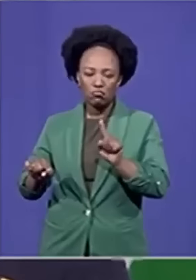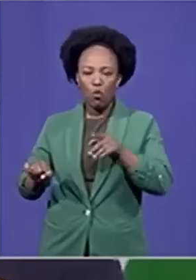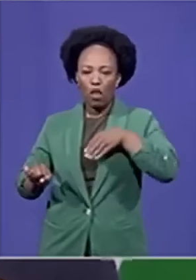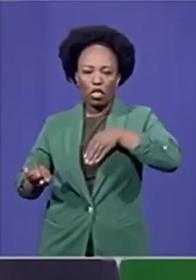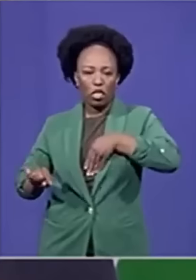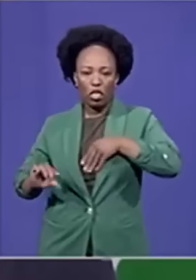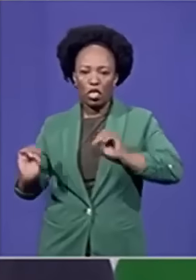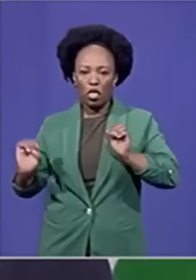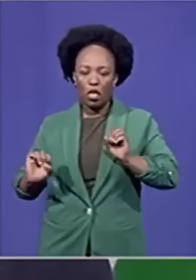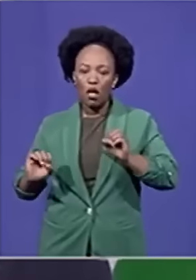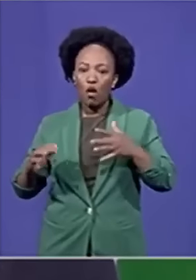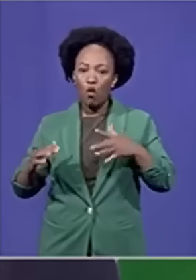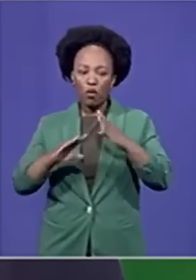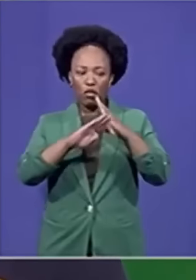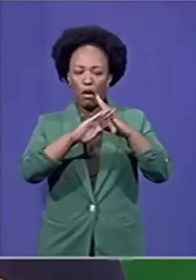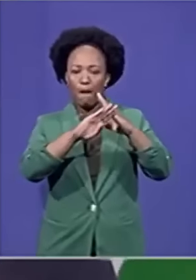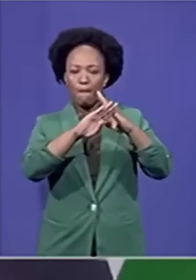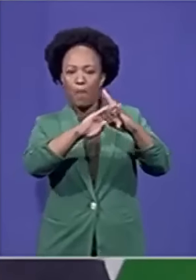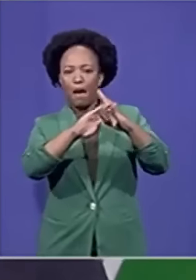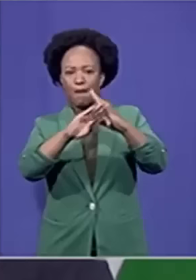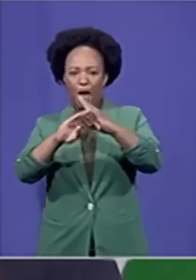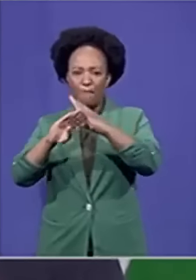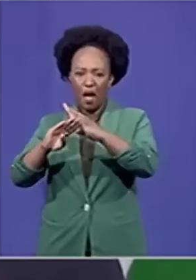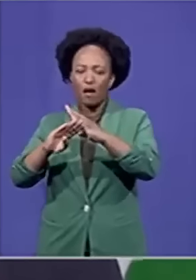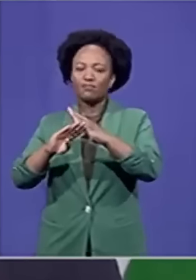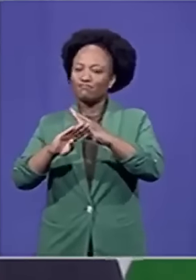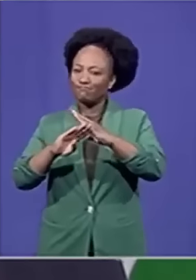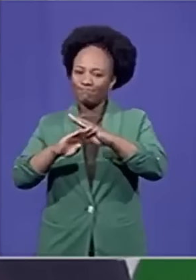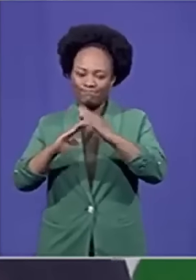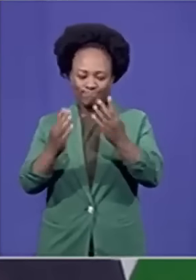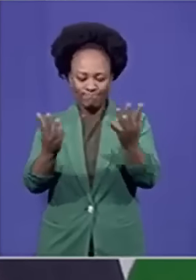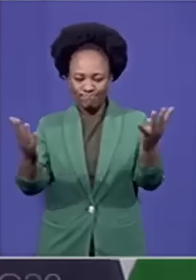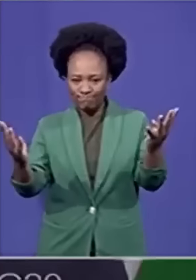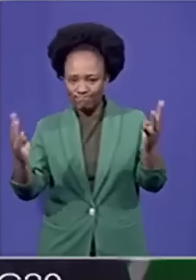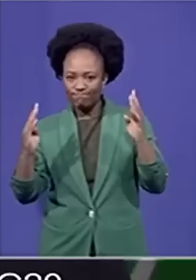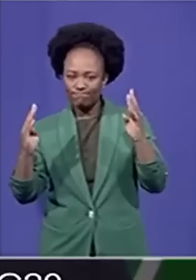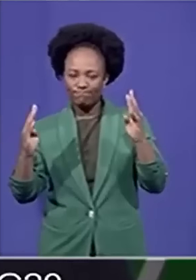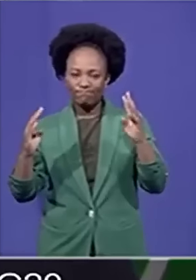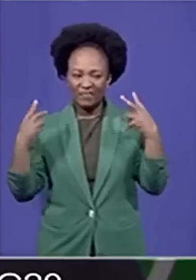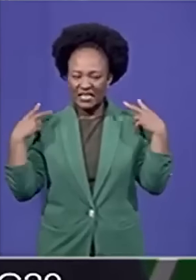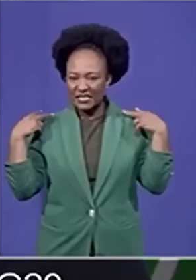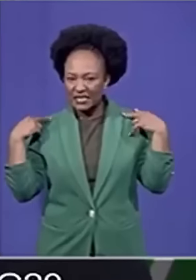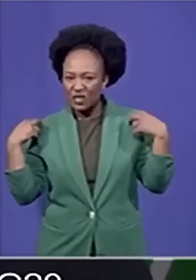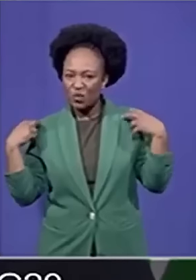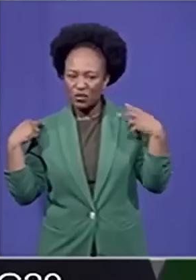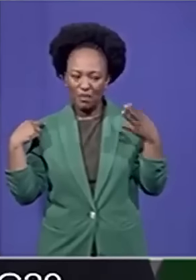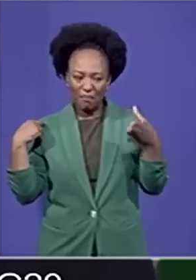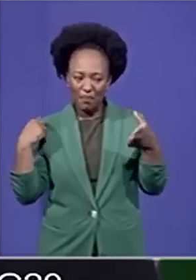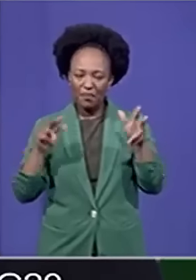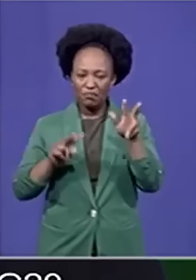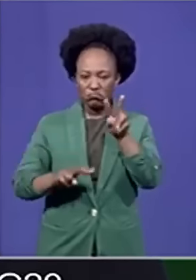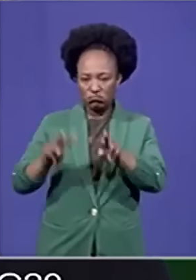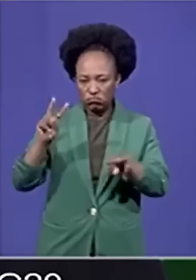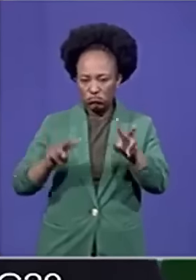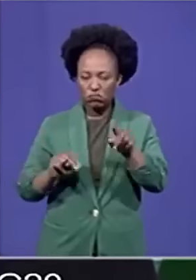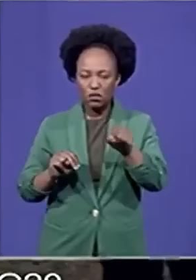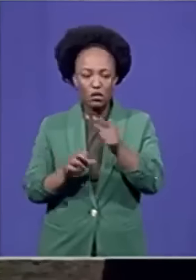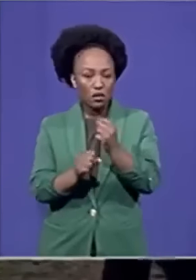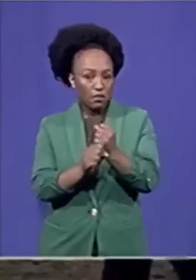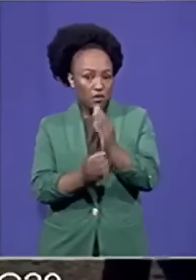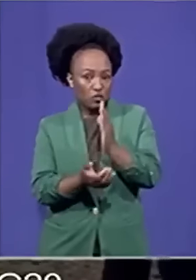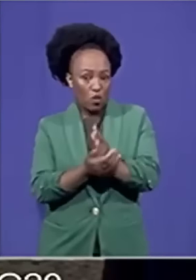hard lockdown approach. Mo eleng gore security has been heightened. Mo eleng gore we netefatsa gore